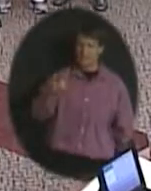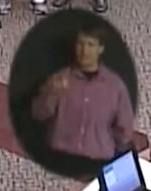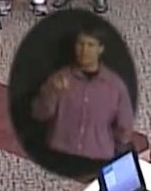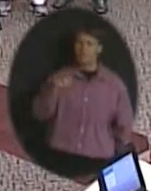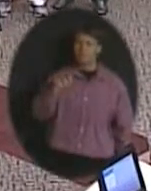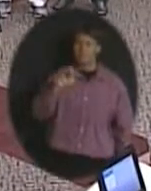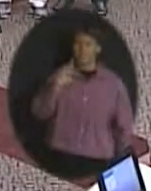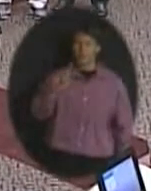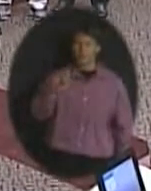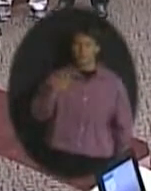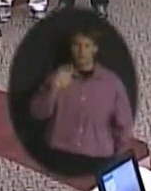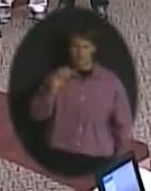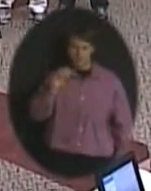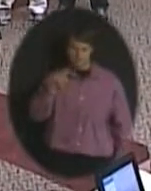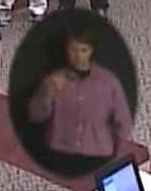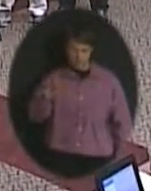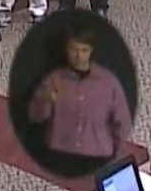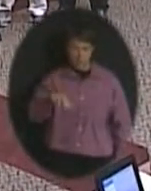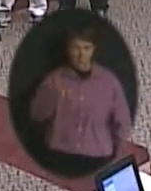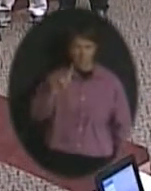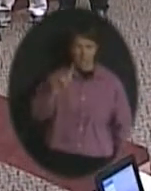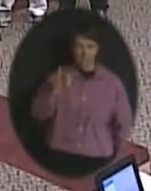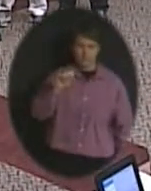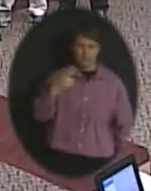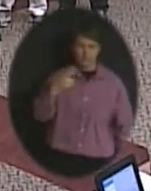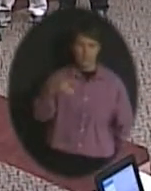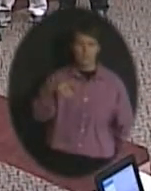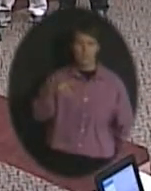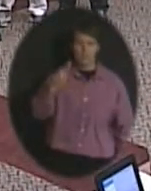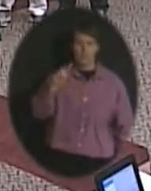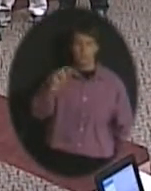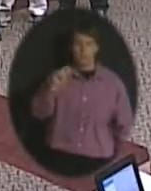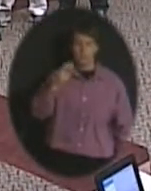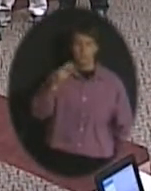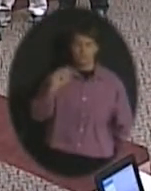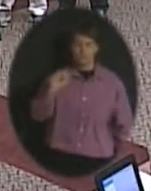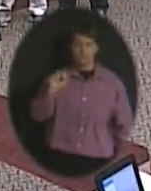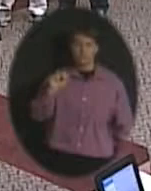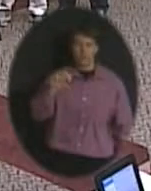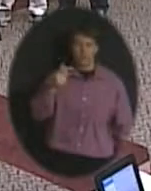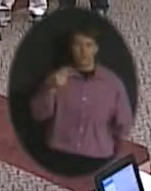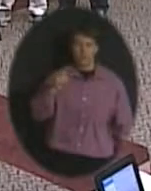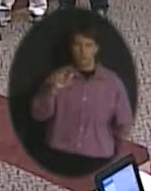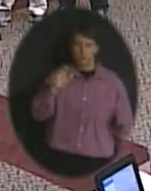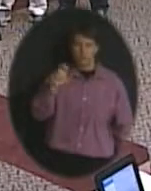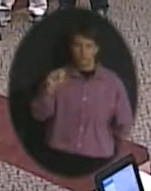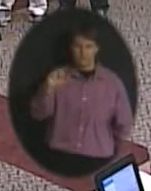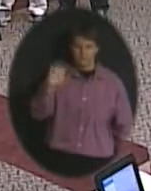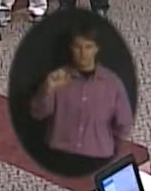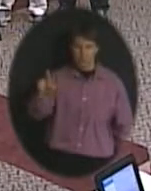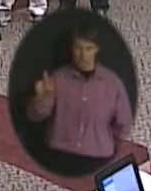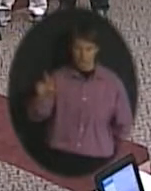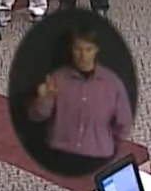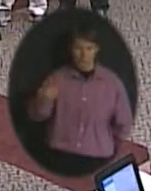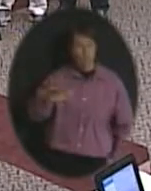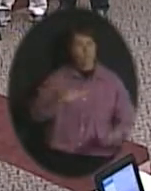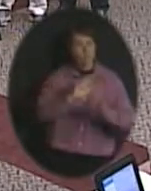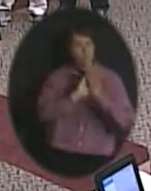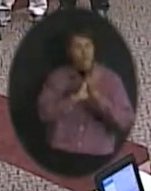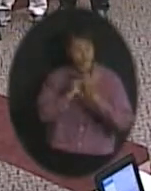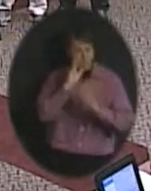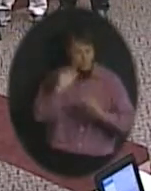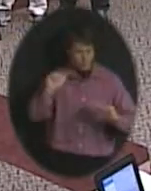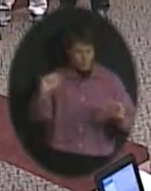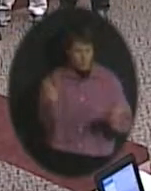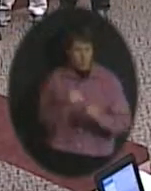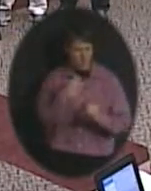Vrieblik, Cooper Yerby, Disha Desgupta, Roshan Basaria, Griffin Carr. Congratulations to